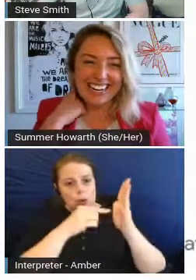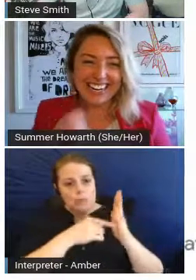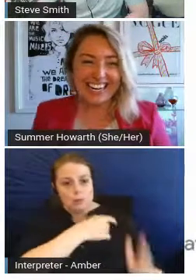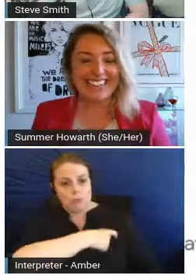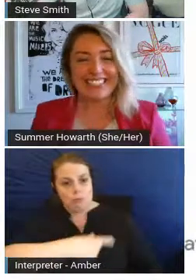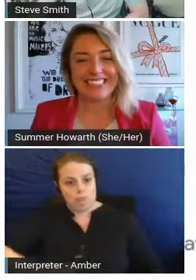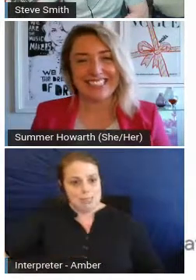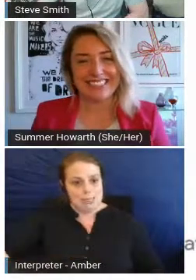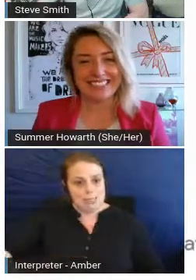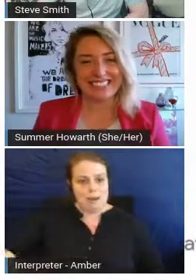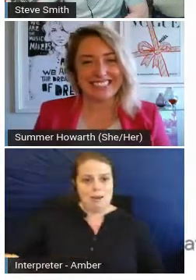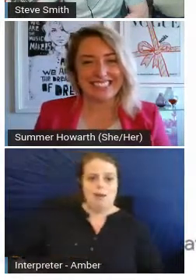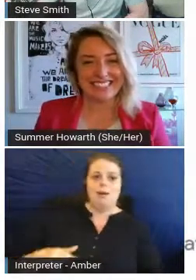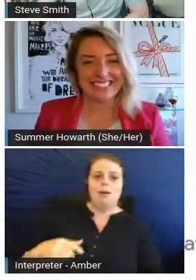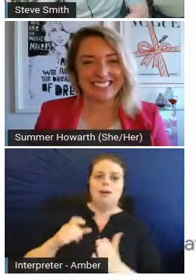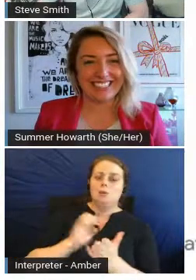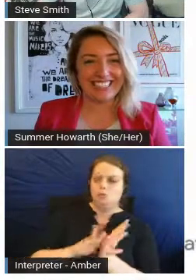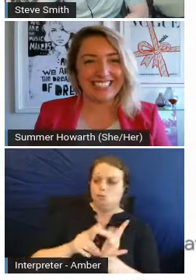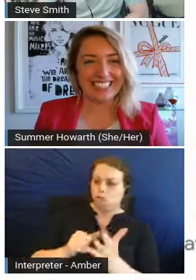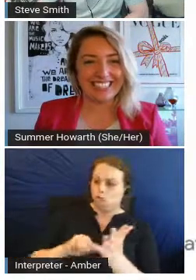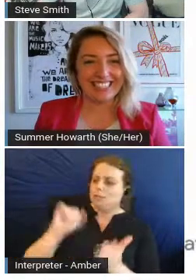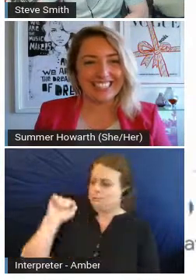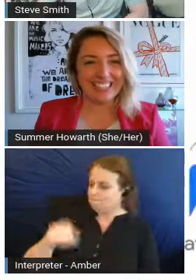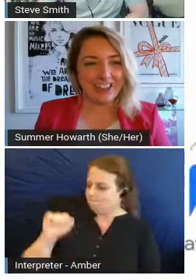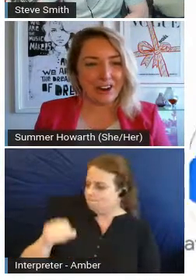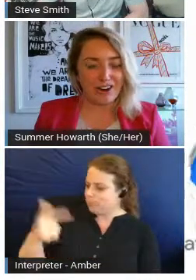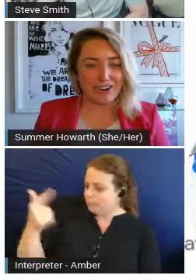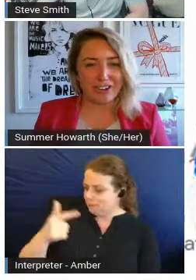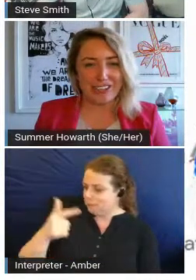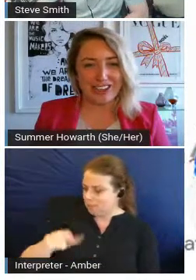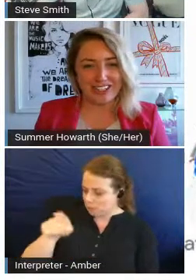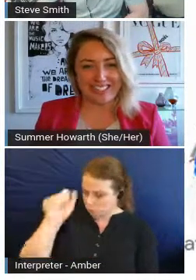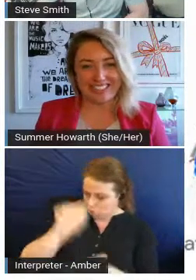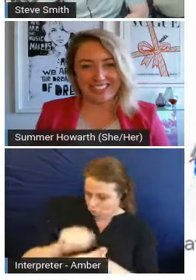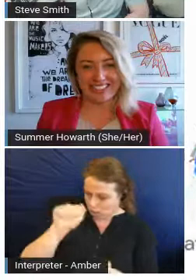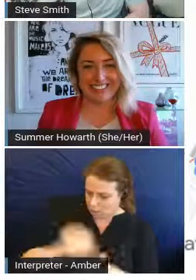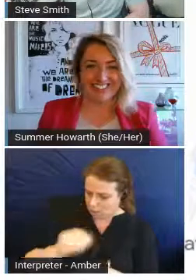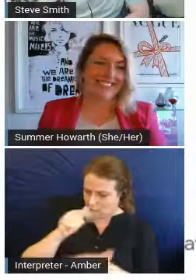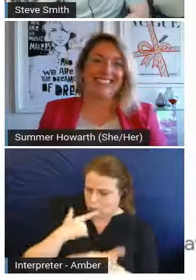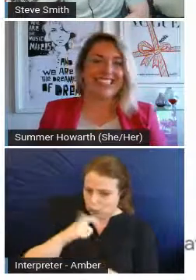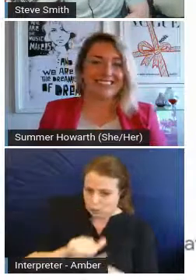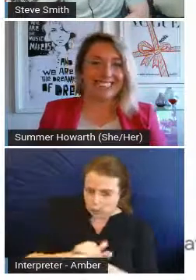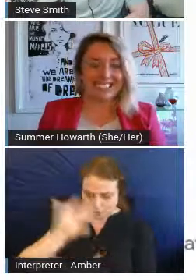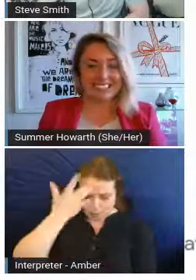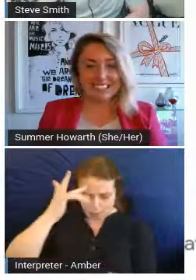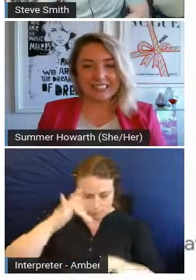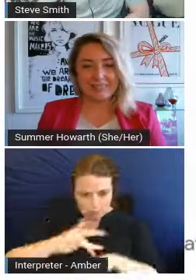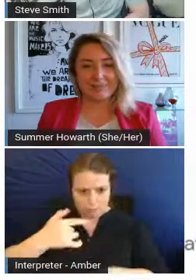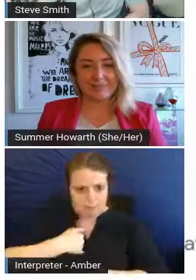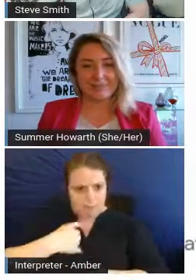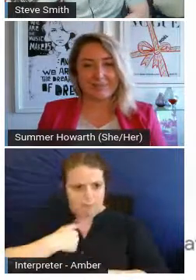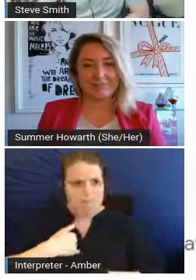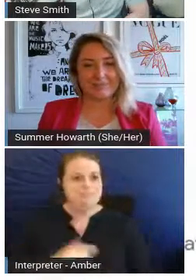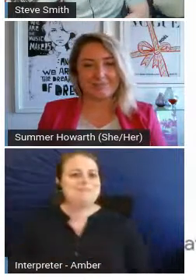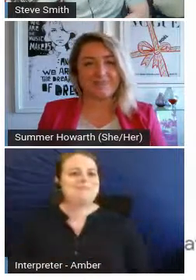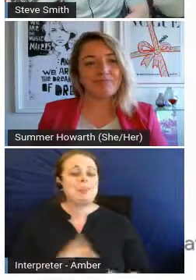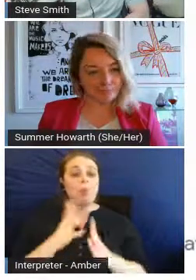right. So the 17th, what an idiot. I apologize. No, you're not. So in Wednesday in 2